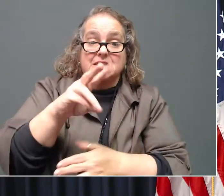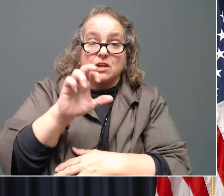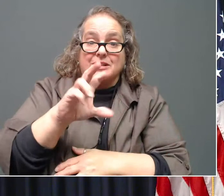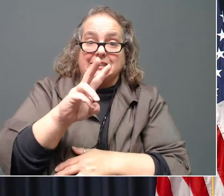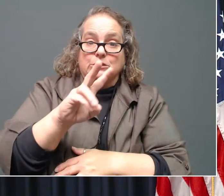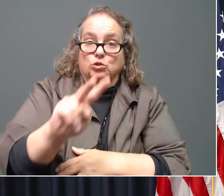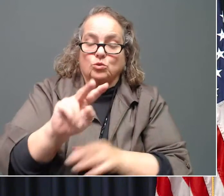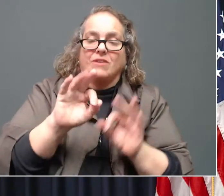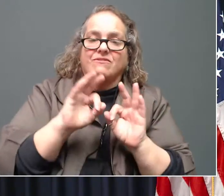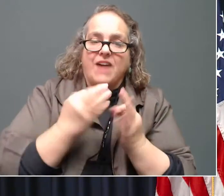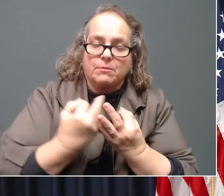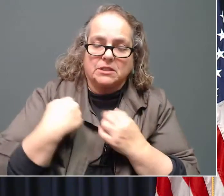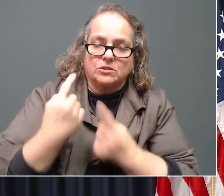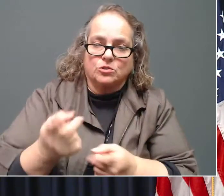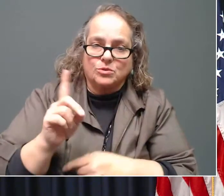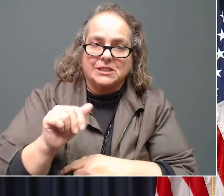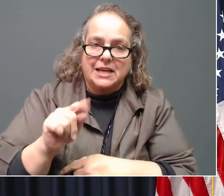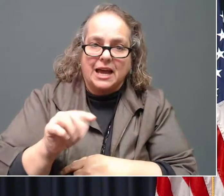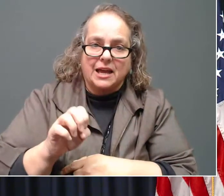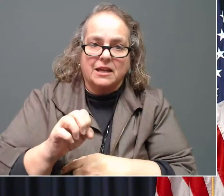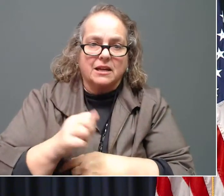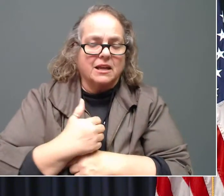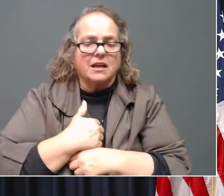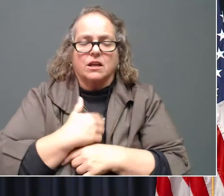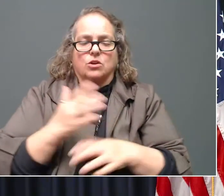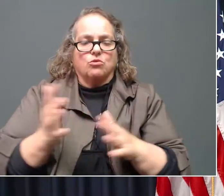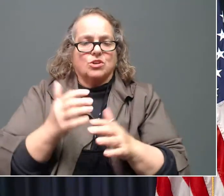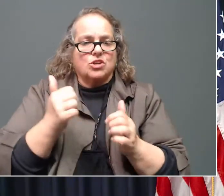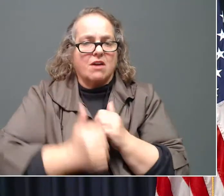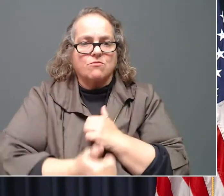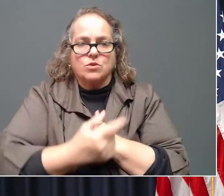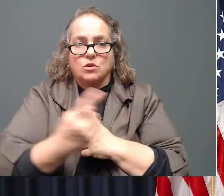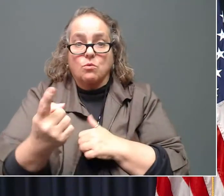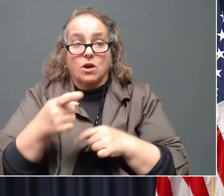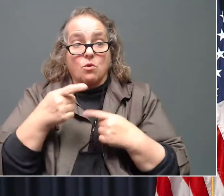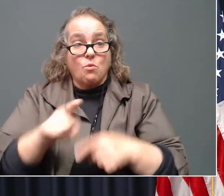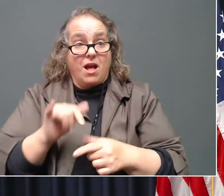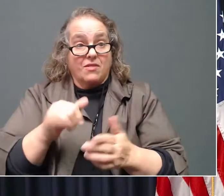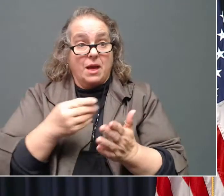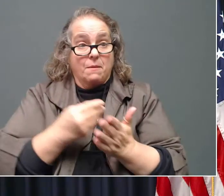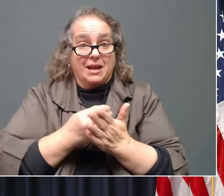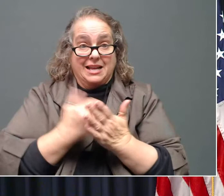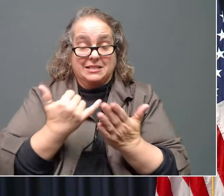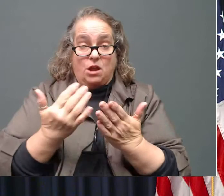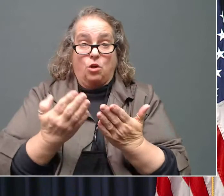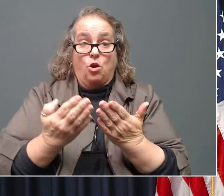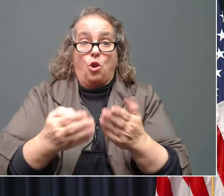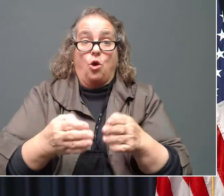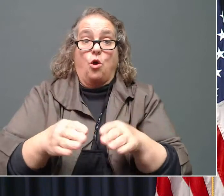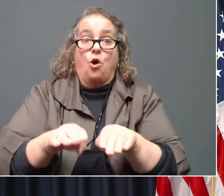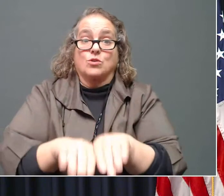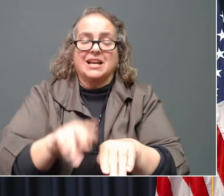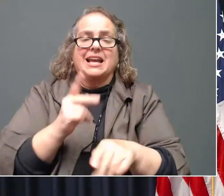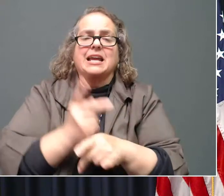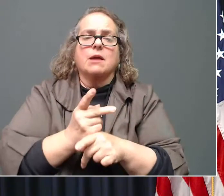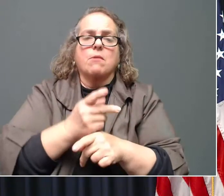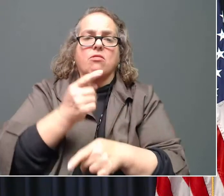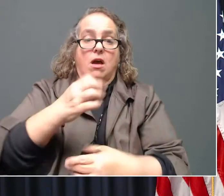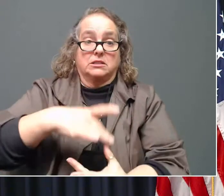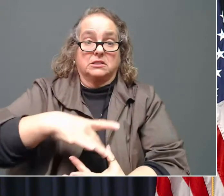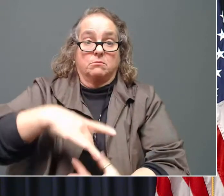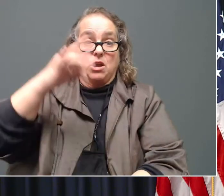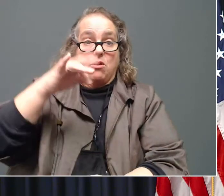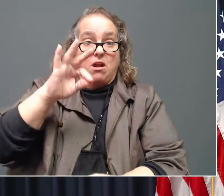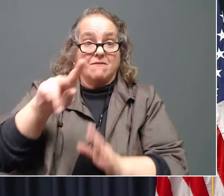date. I encourage everyone that while this fund is closing, keep the spirit of the Team Kentucky